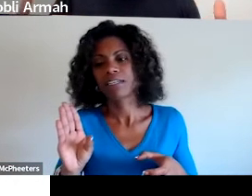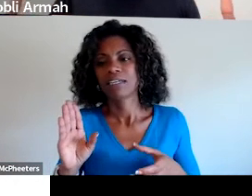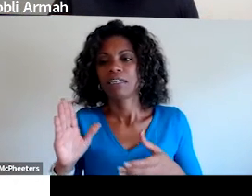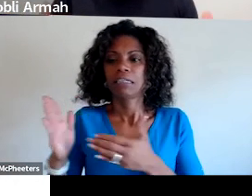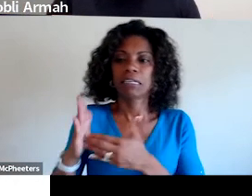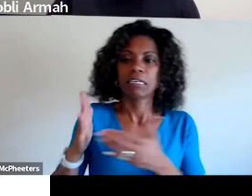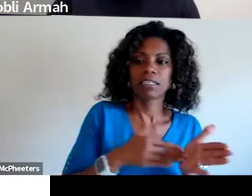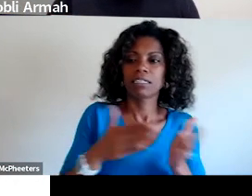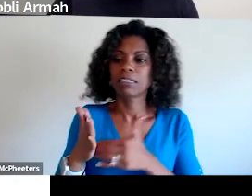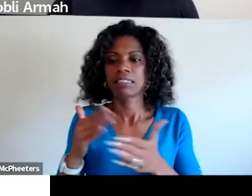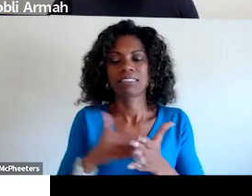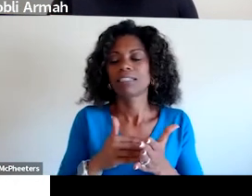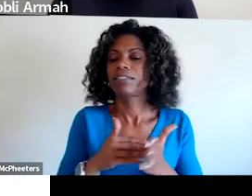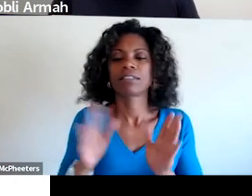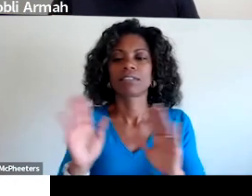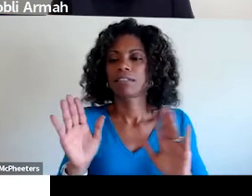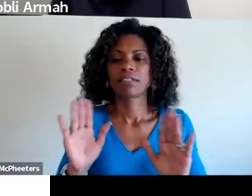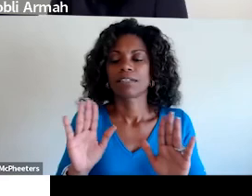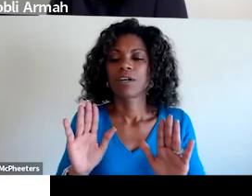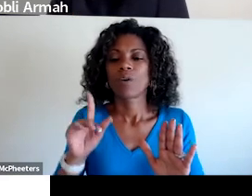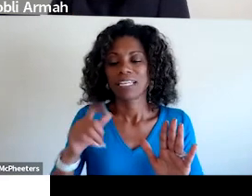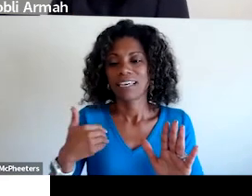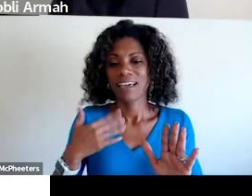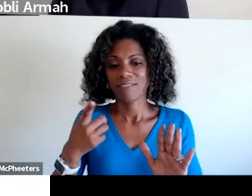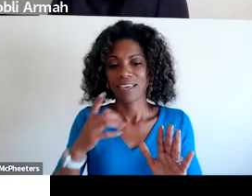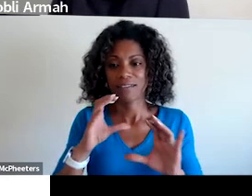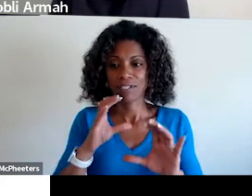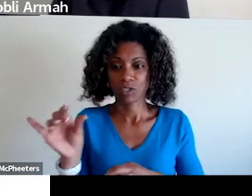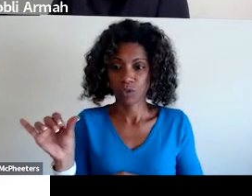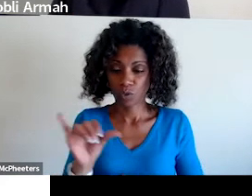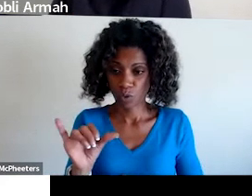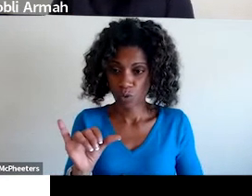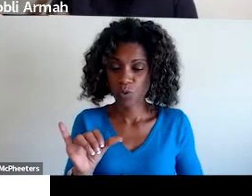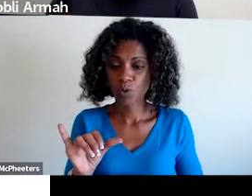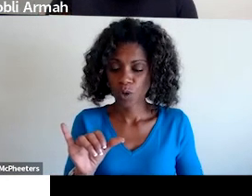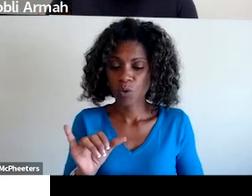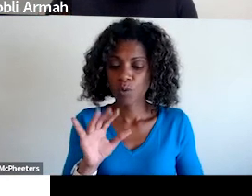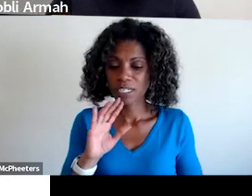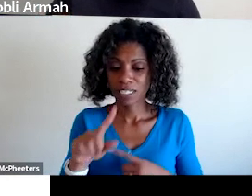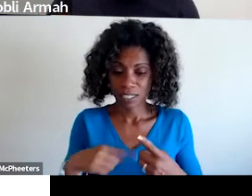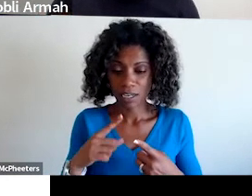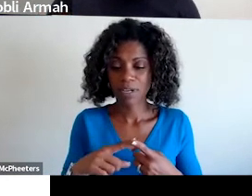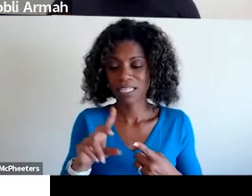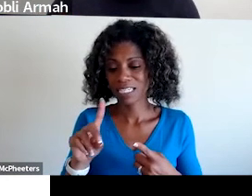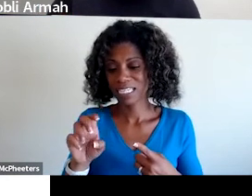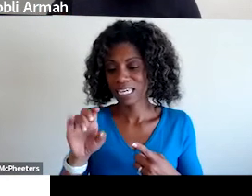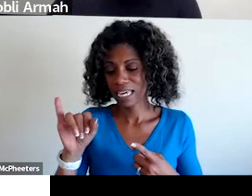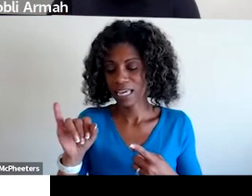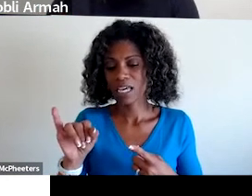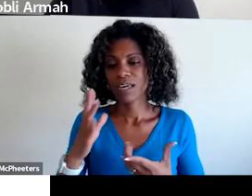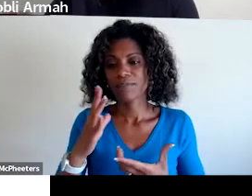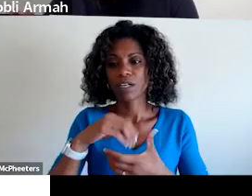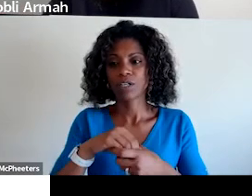that we need to have a class discussion in this country too. So when you're talking about your diversity, equity, and inclusion work, make sure that you integrate class there as